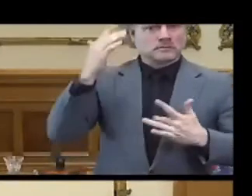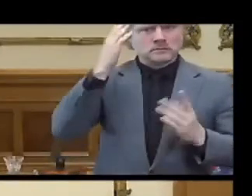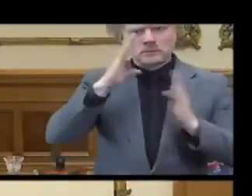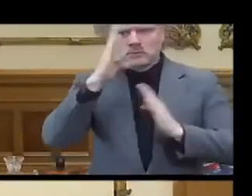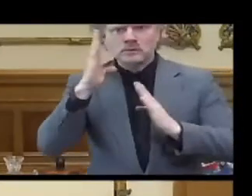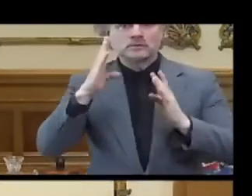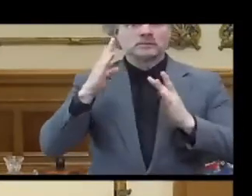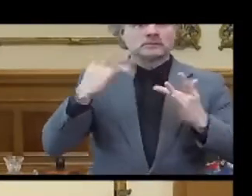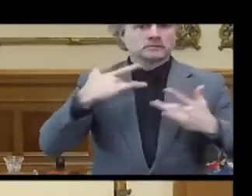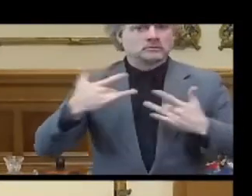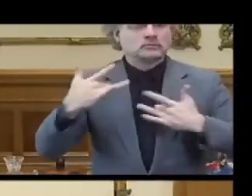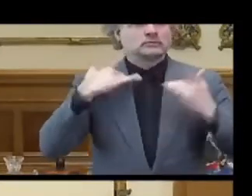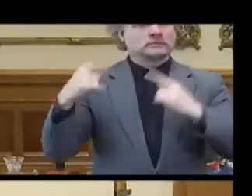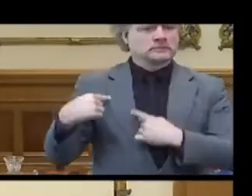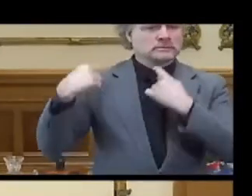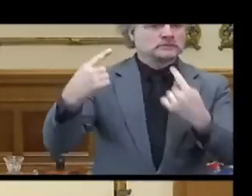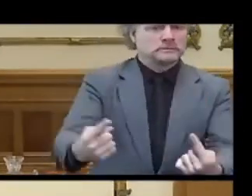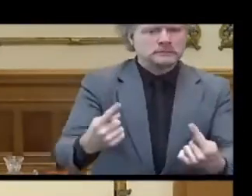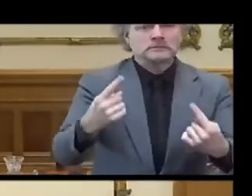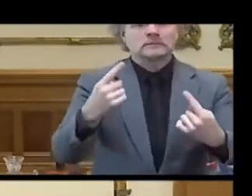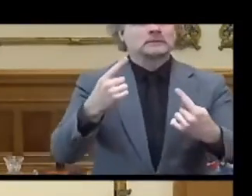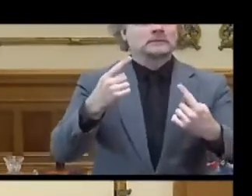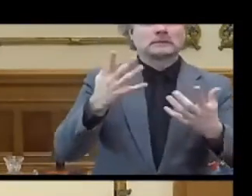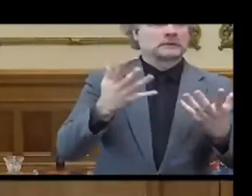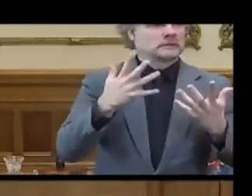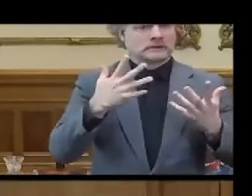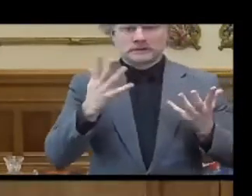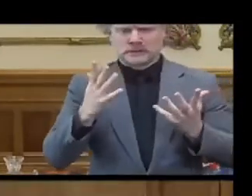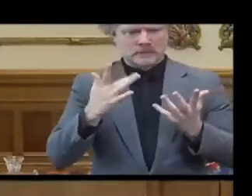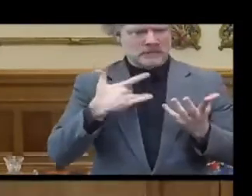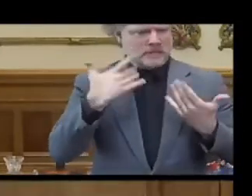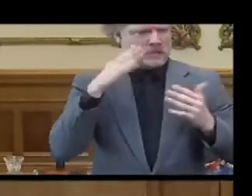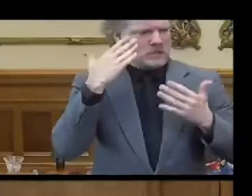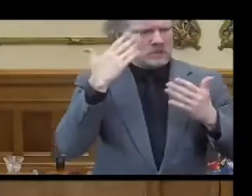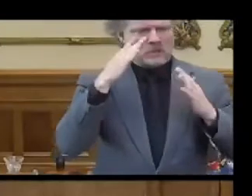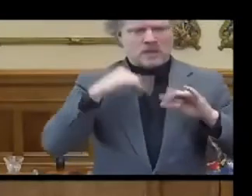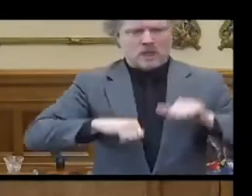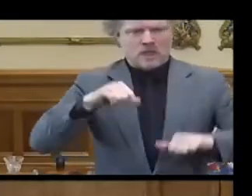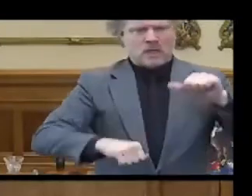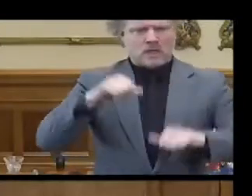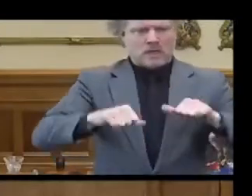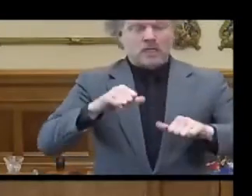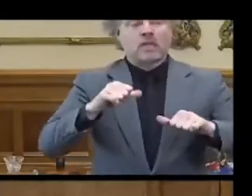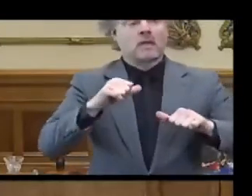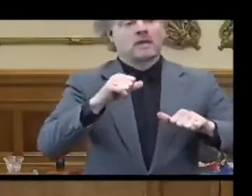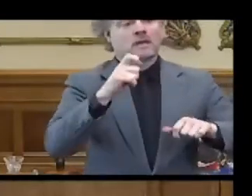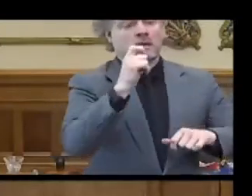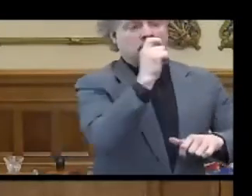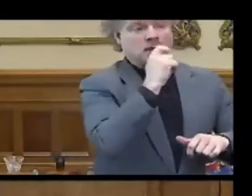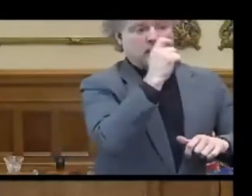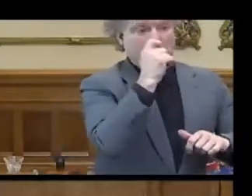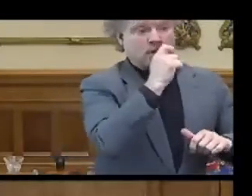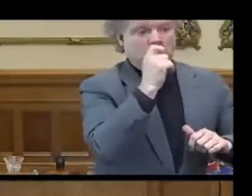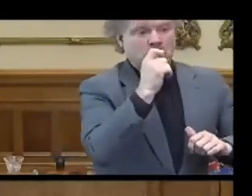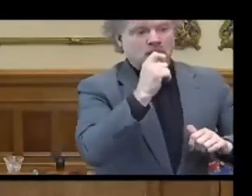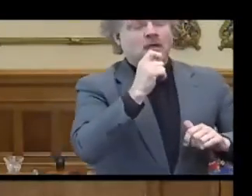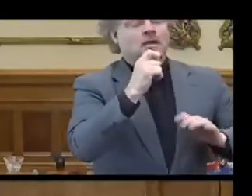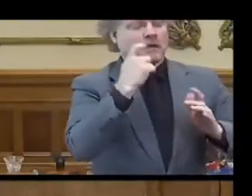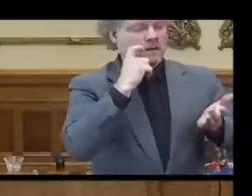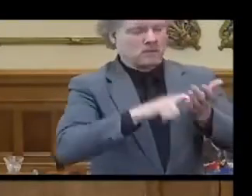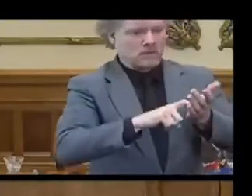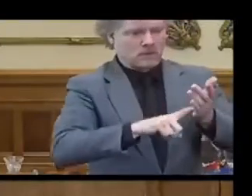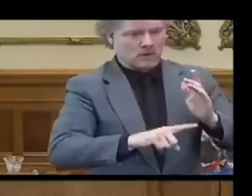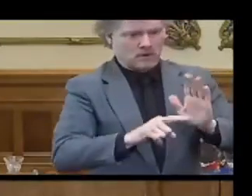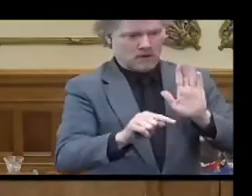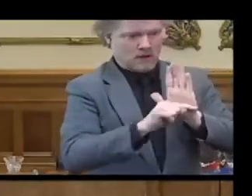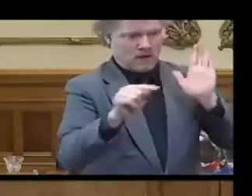along and are just not going to be comfortable until they're able to test themselves and know they're normal or negative. What I